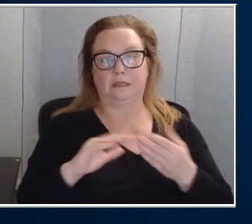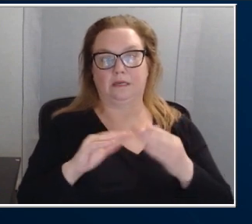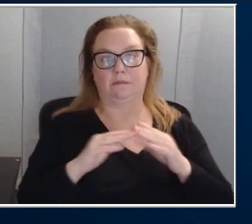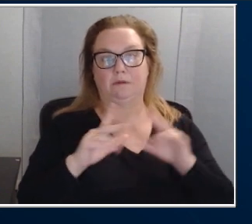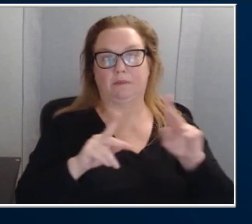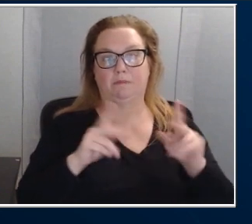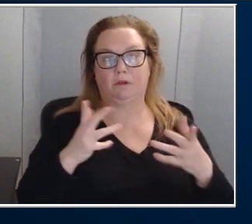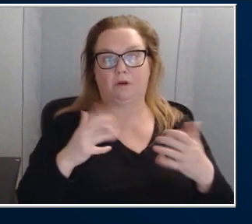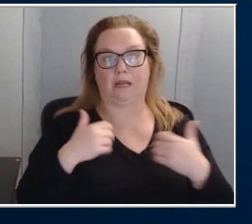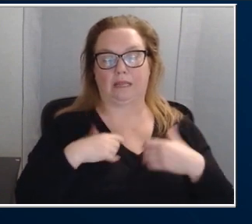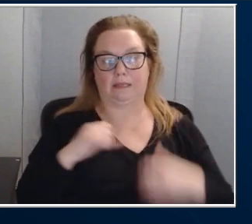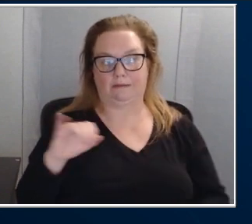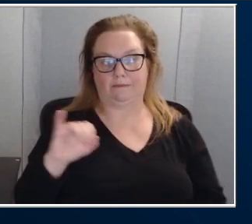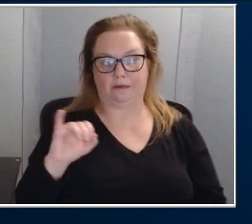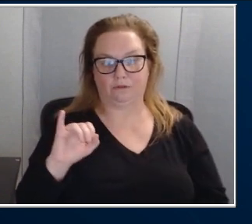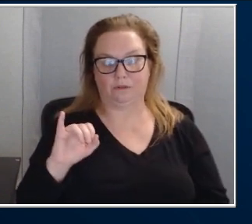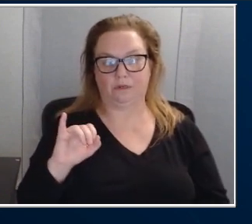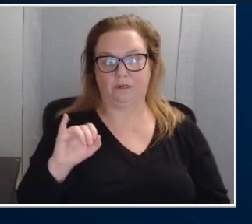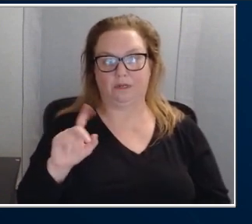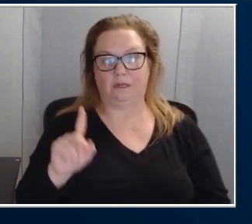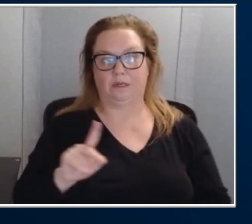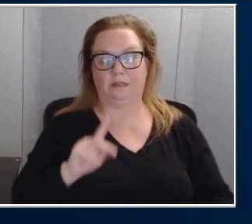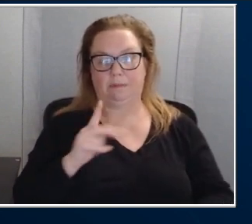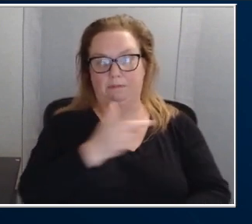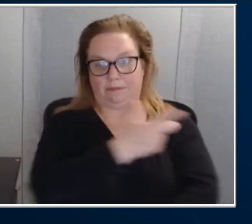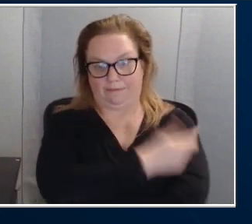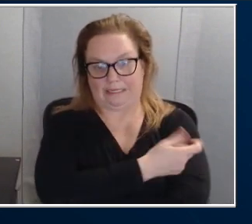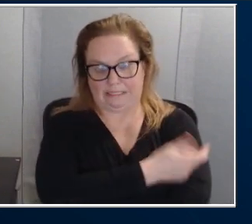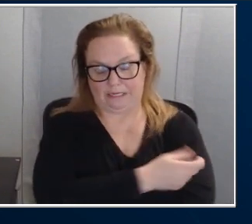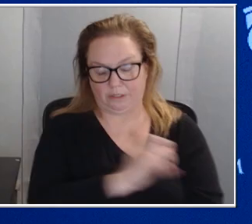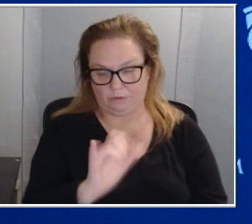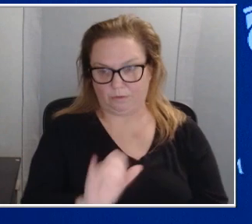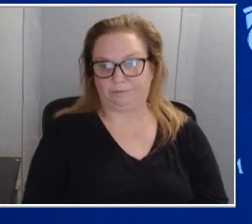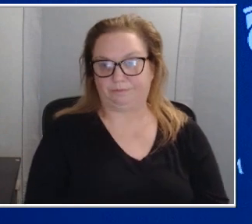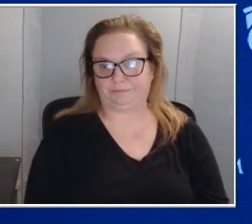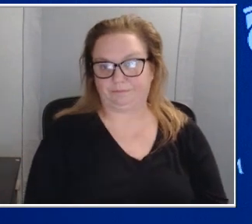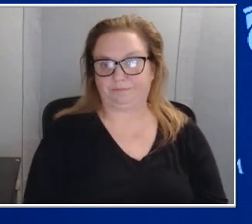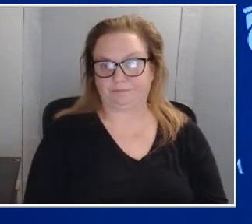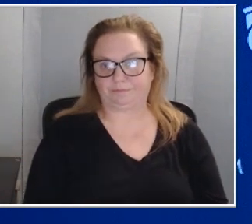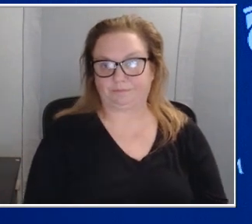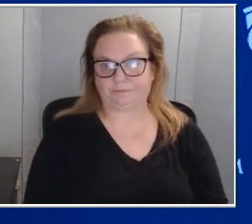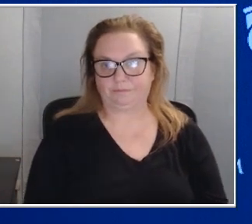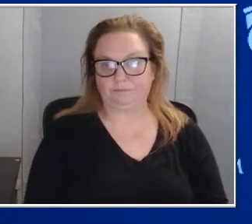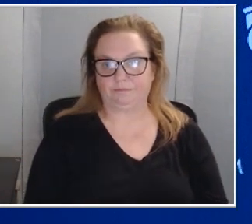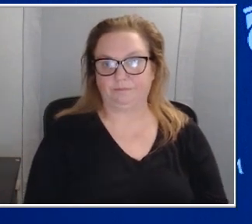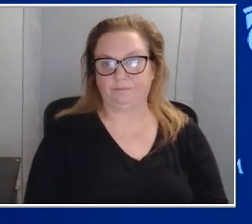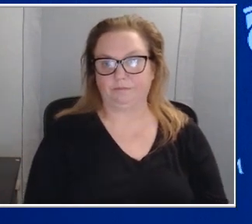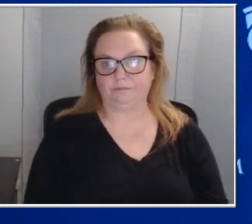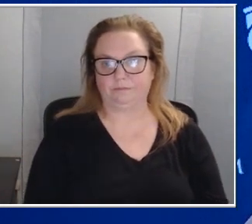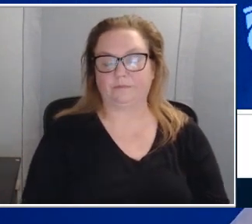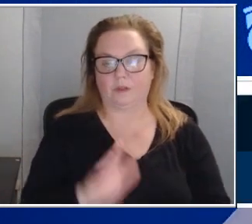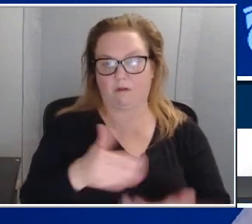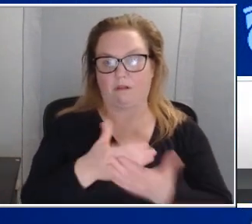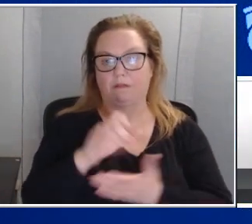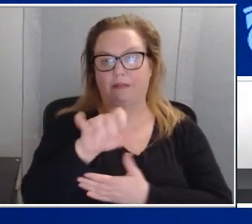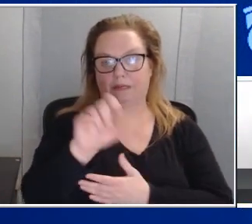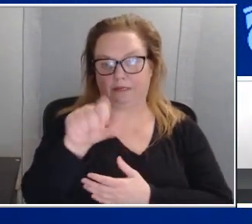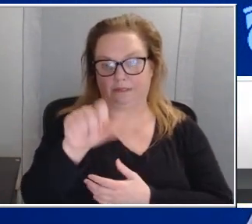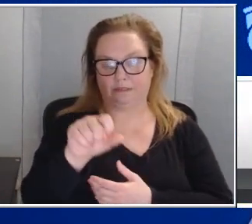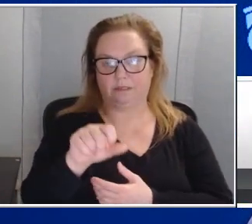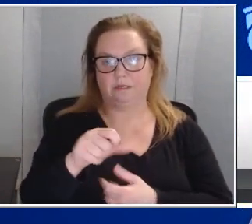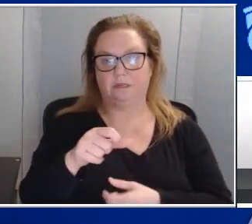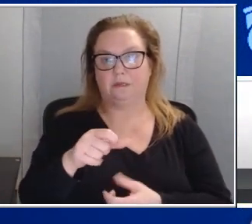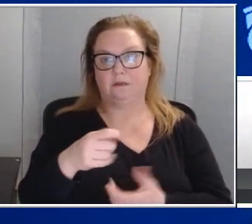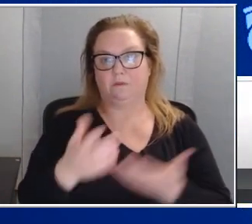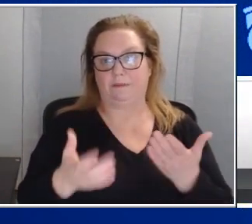had the infection, and of course, the number have been vaccinated. Yeah, I think that's right. All of that, really. I think we may start to